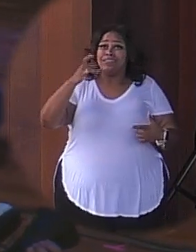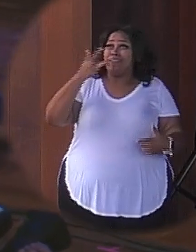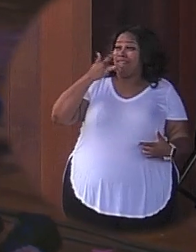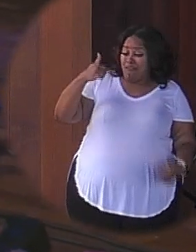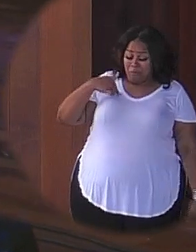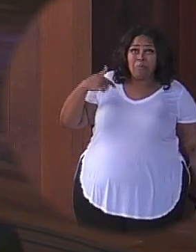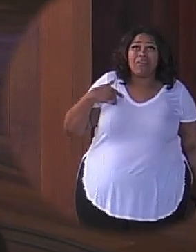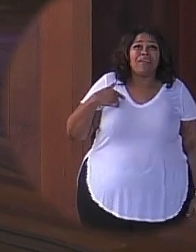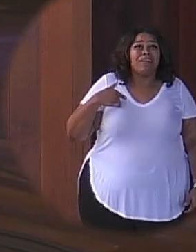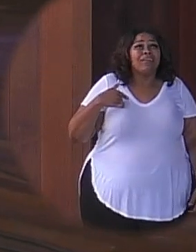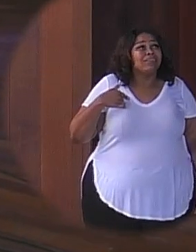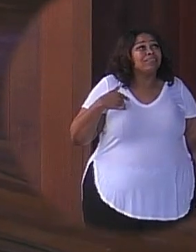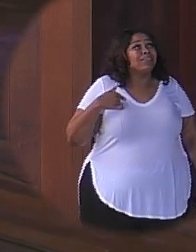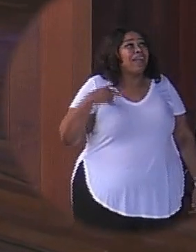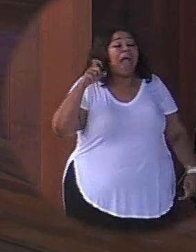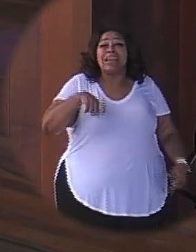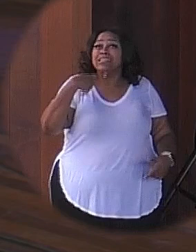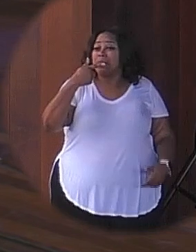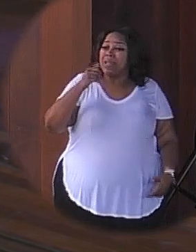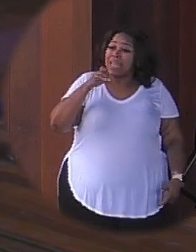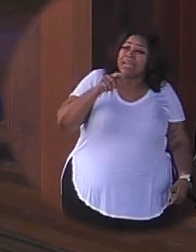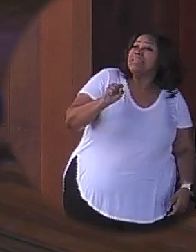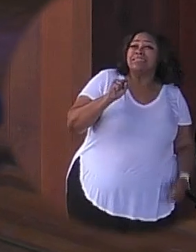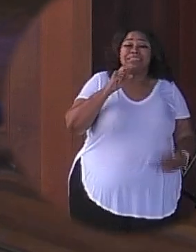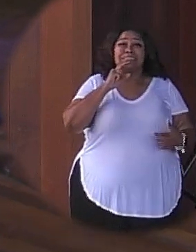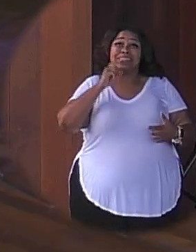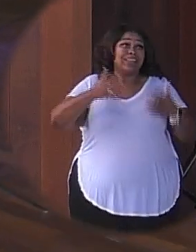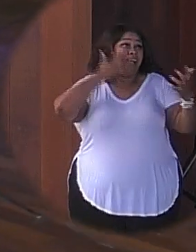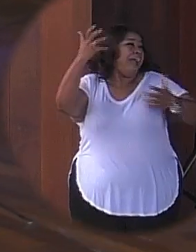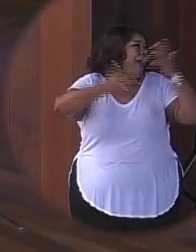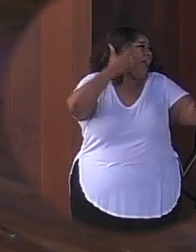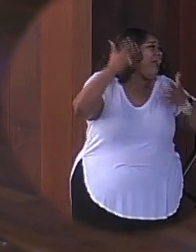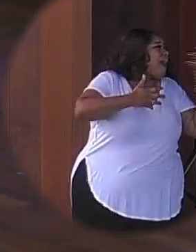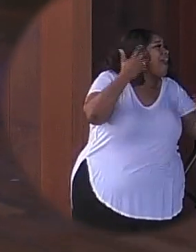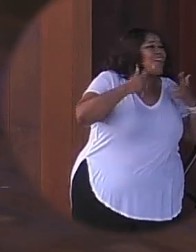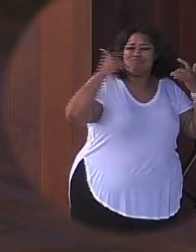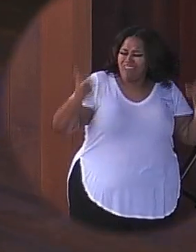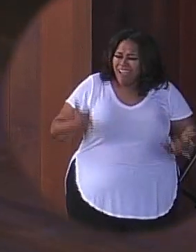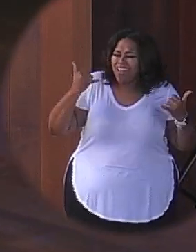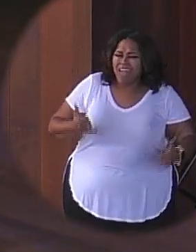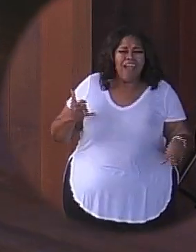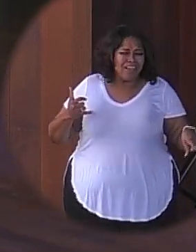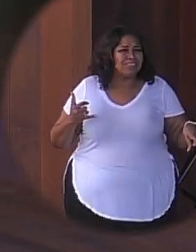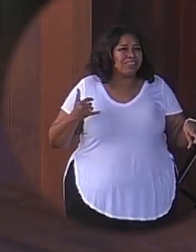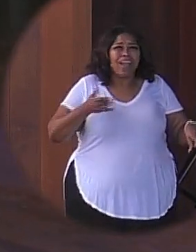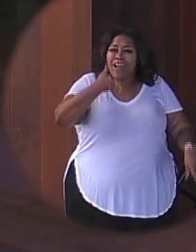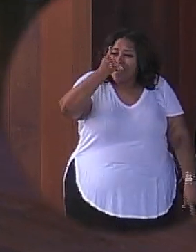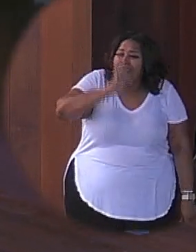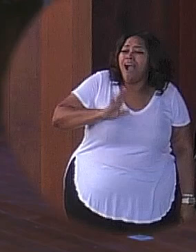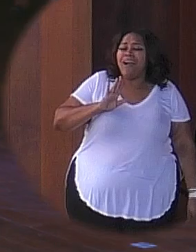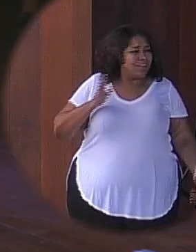me. I need some Gideons to shout right now,